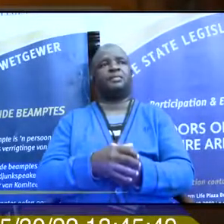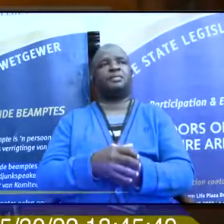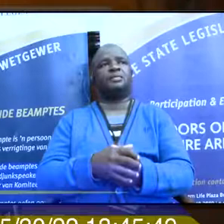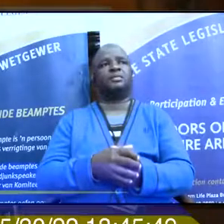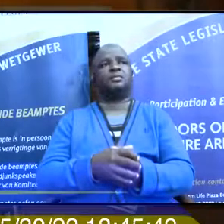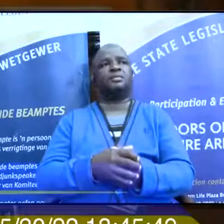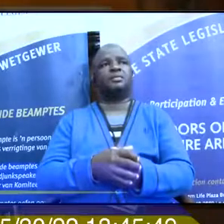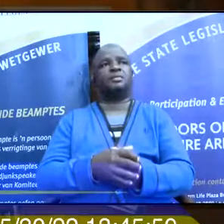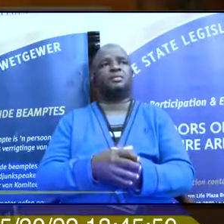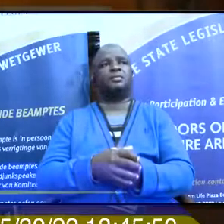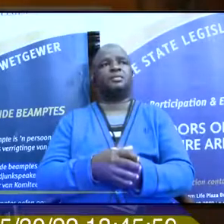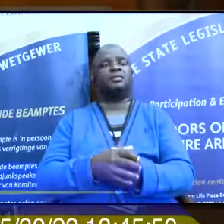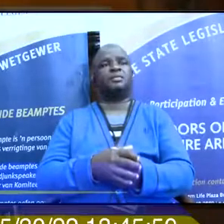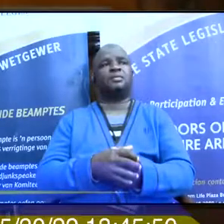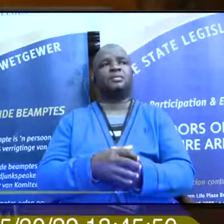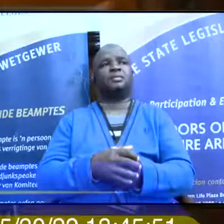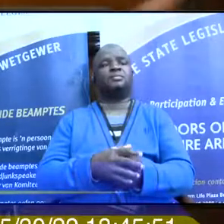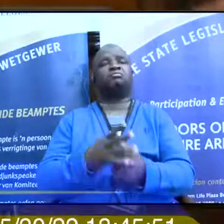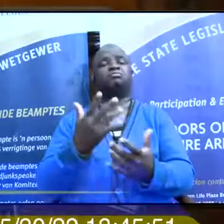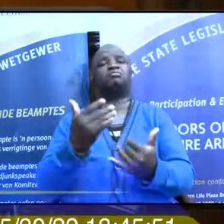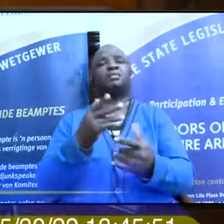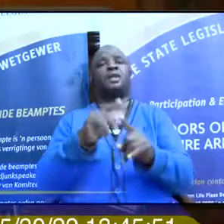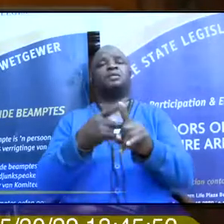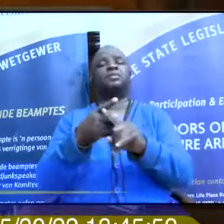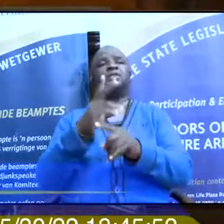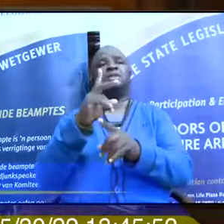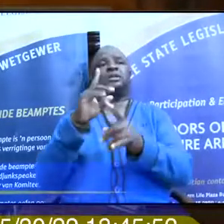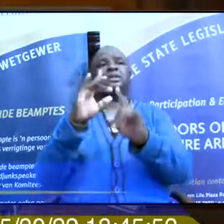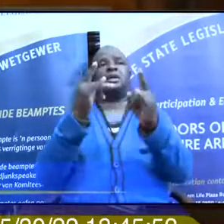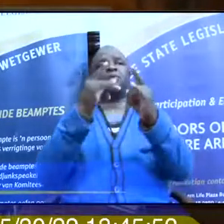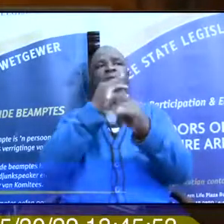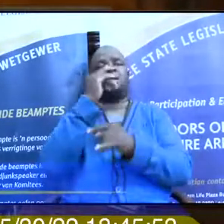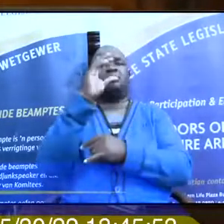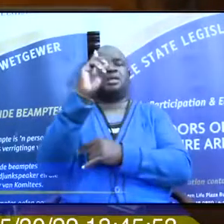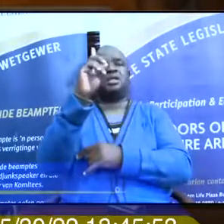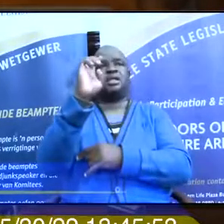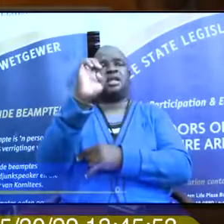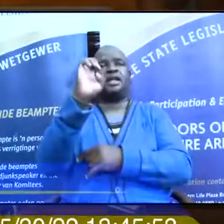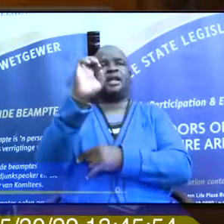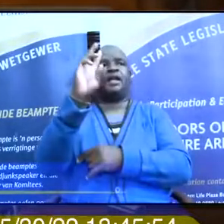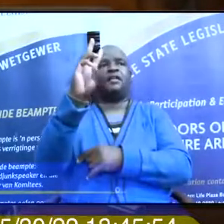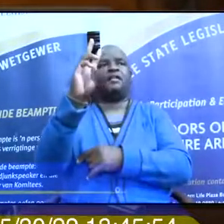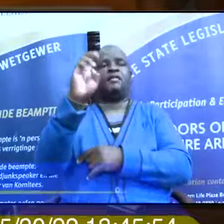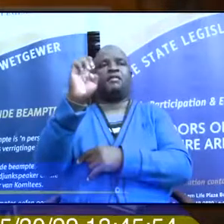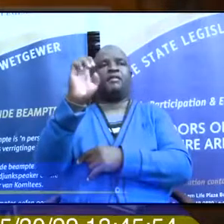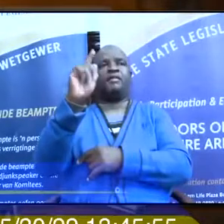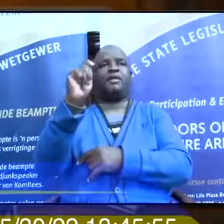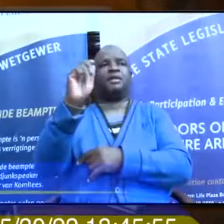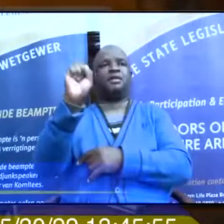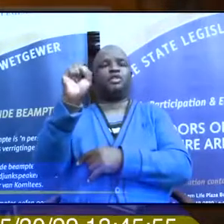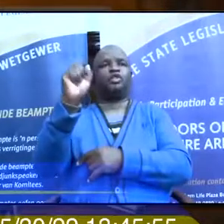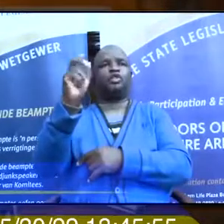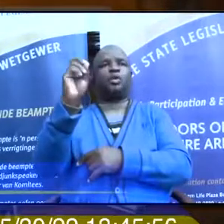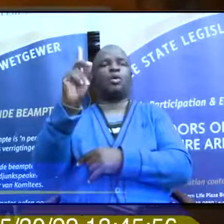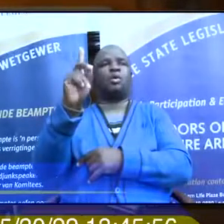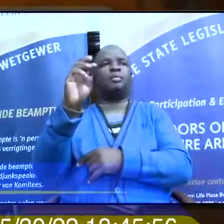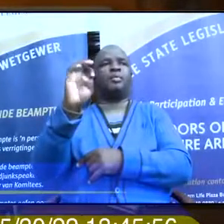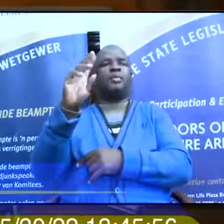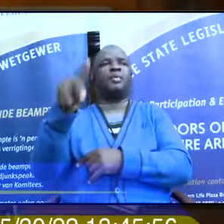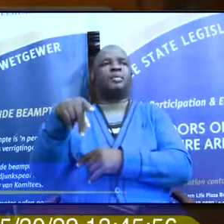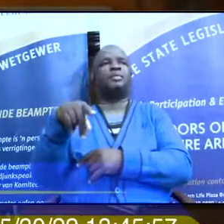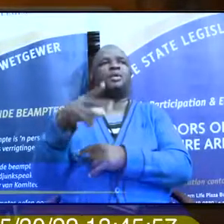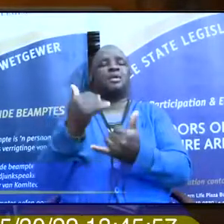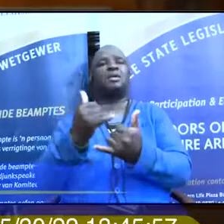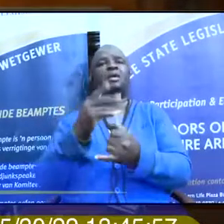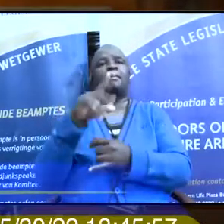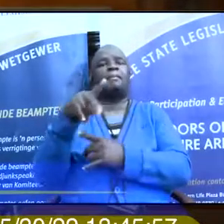you go here to the vet stop it's only lewis and pep no it's only pepia lewis is now closed